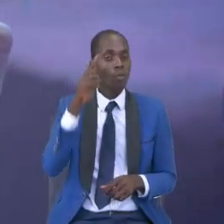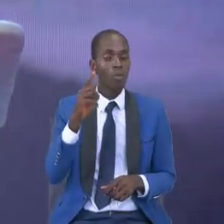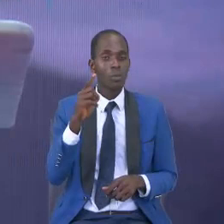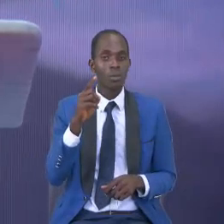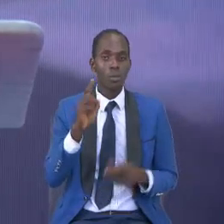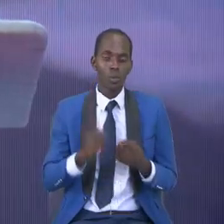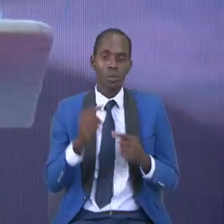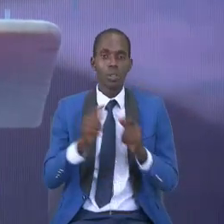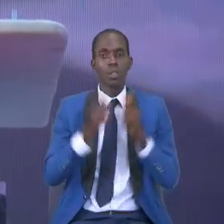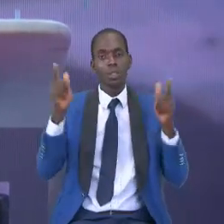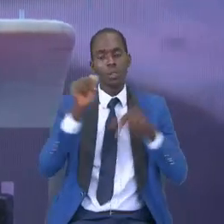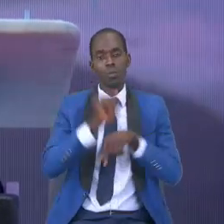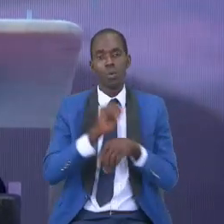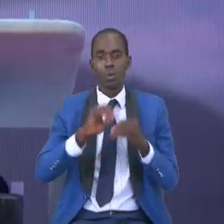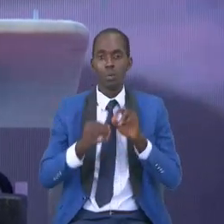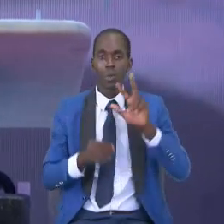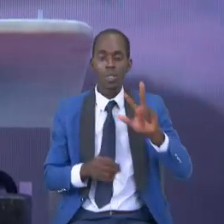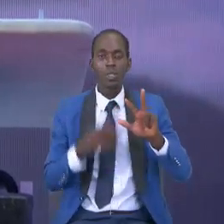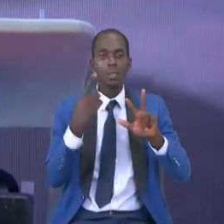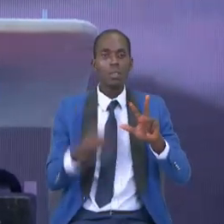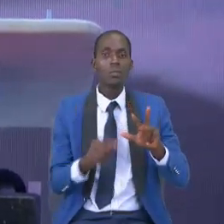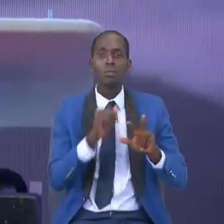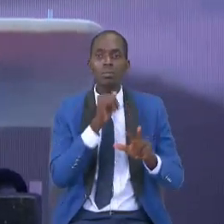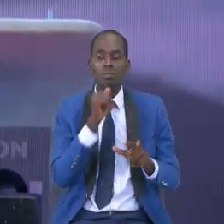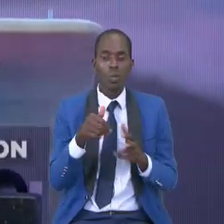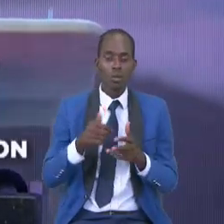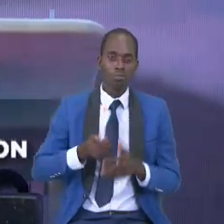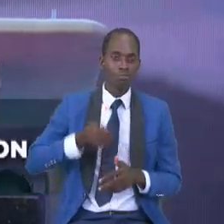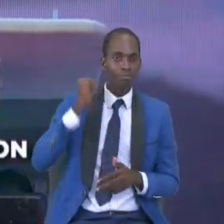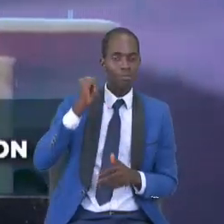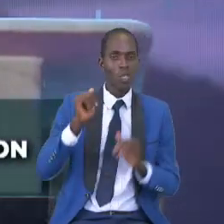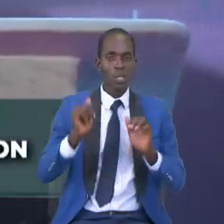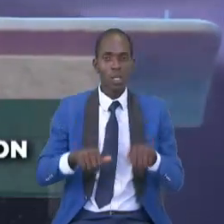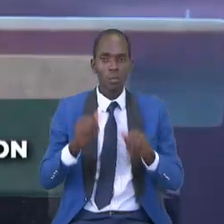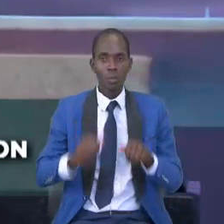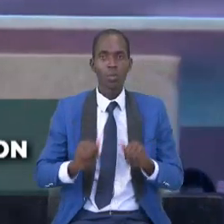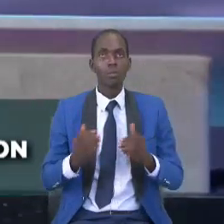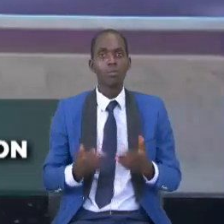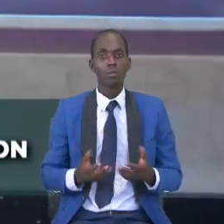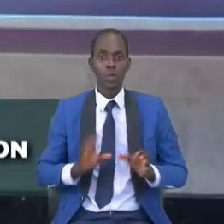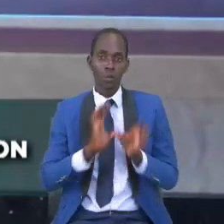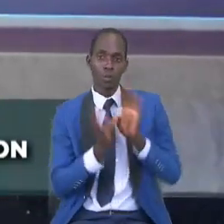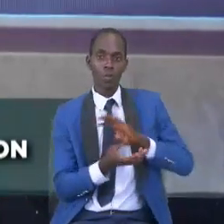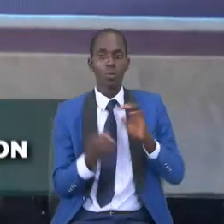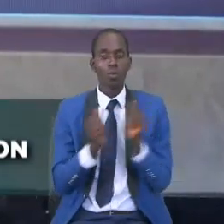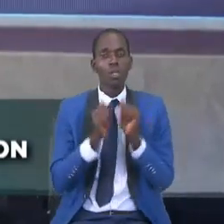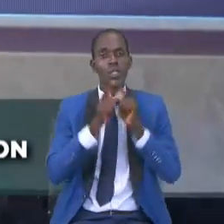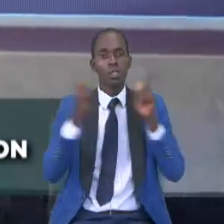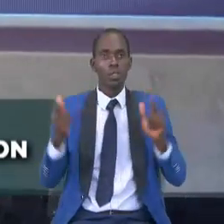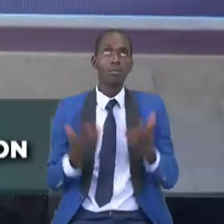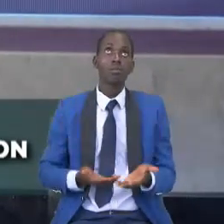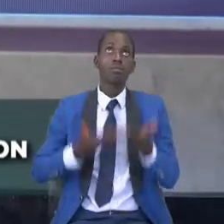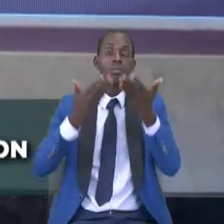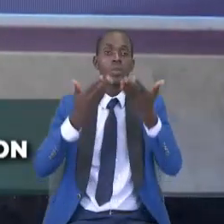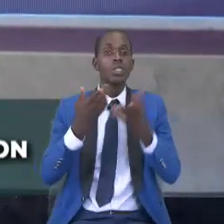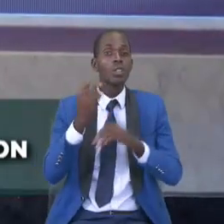great commission. Number three, the irresistible conviction with great consecration. The